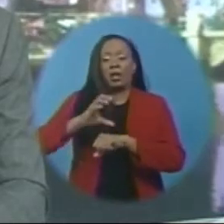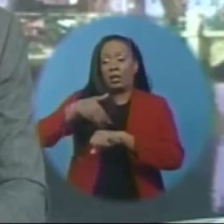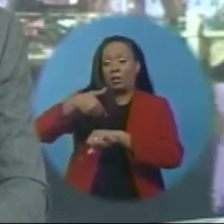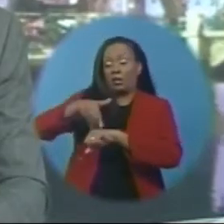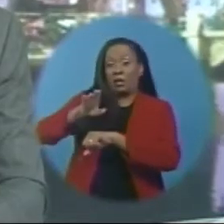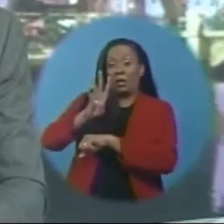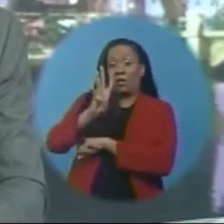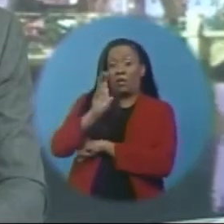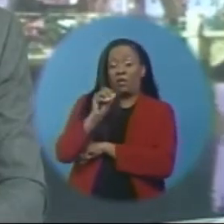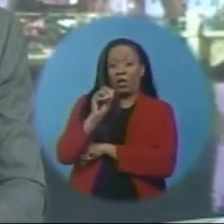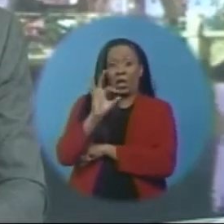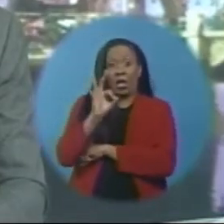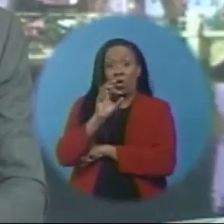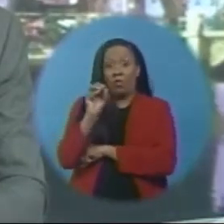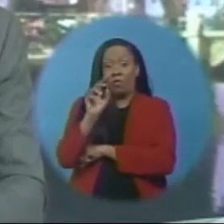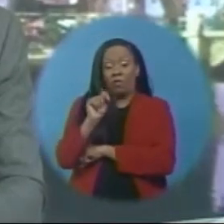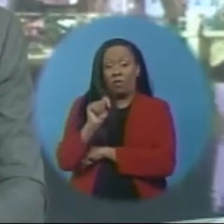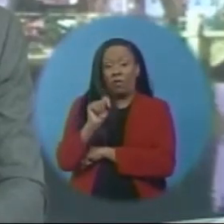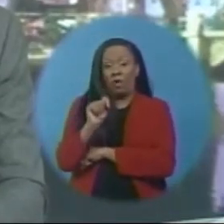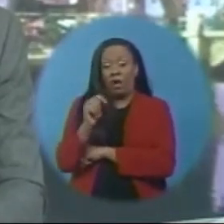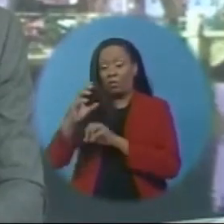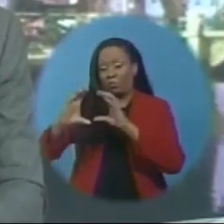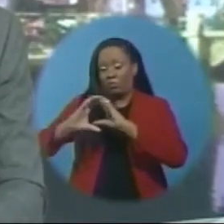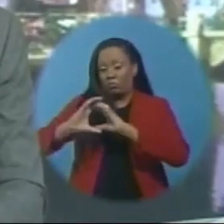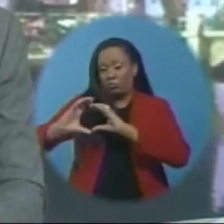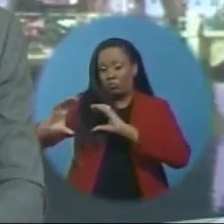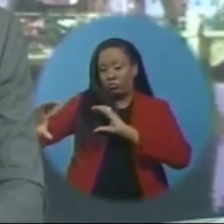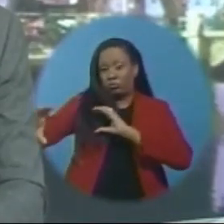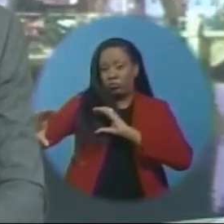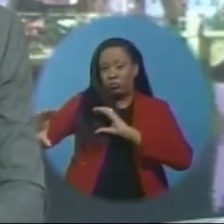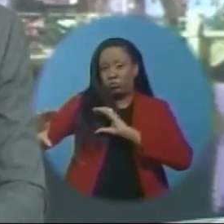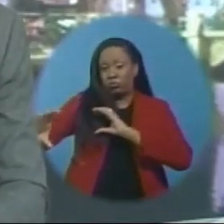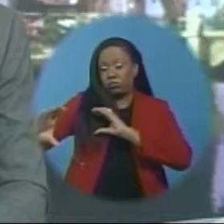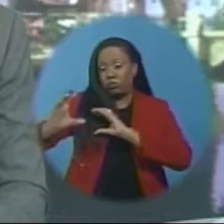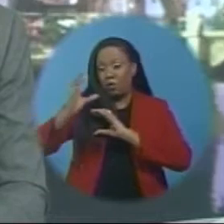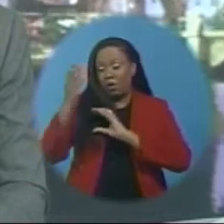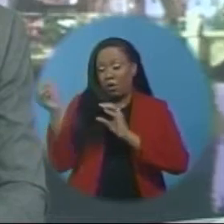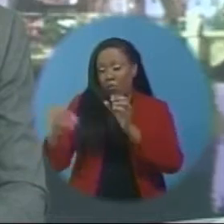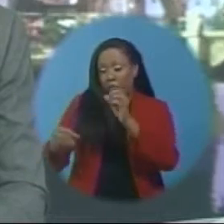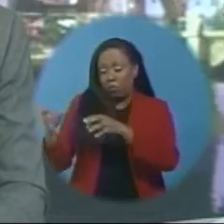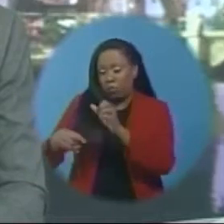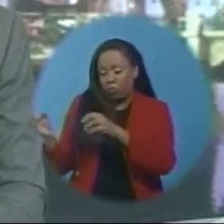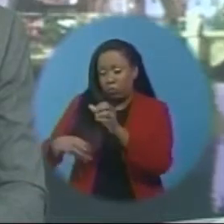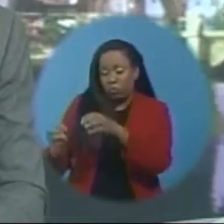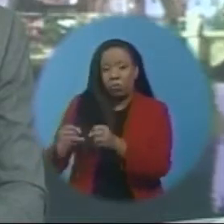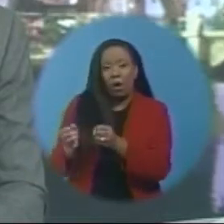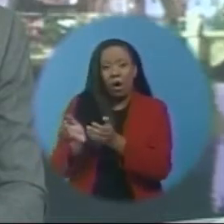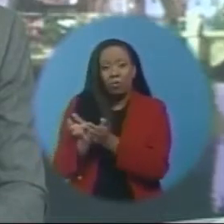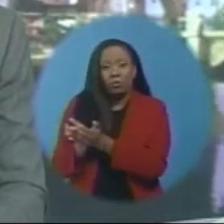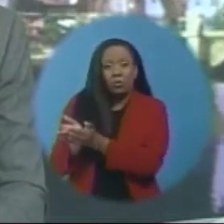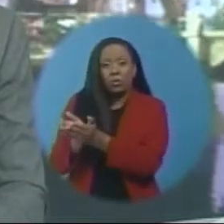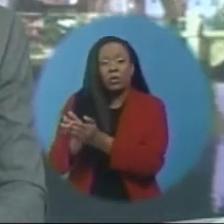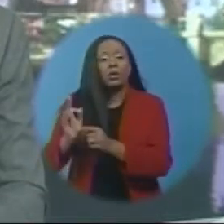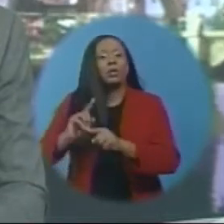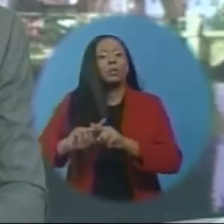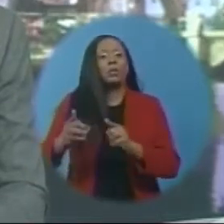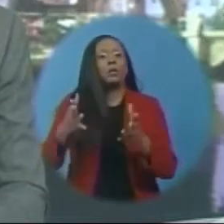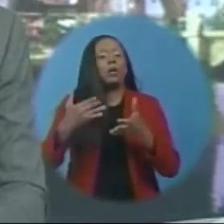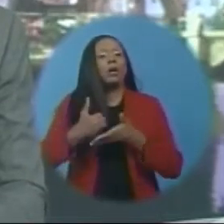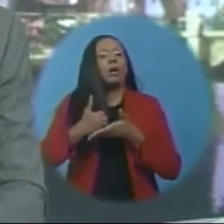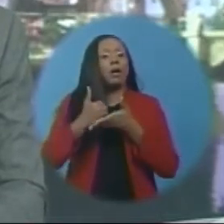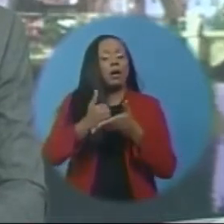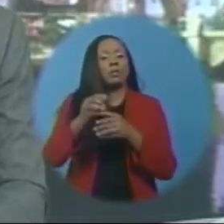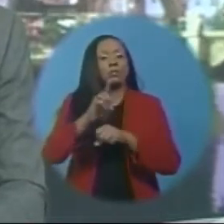a 40-foot container of supplies to the storm-ravaged country, it also plans to look after the psychological needs